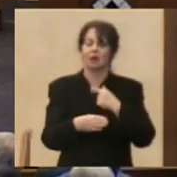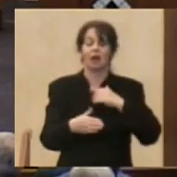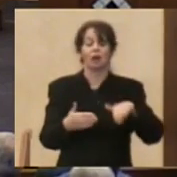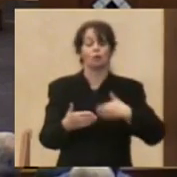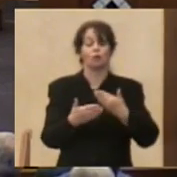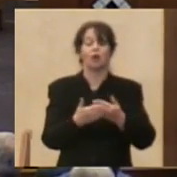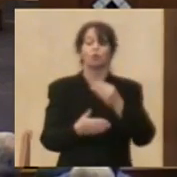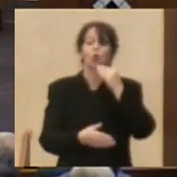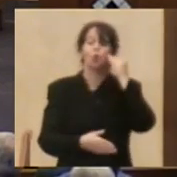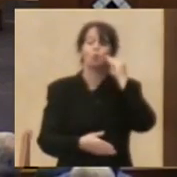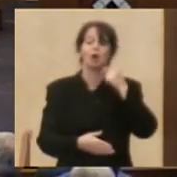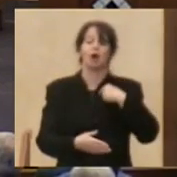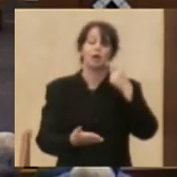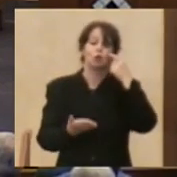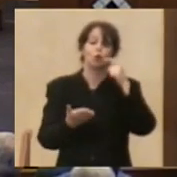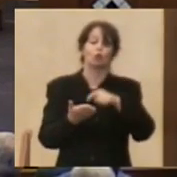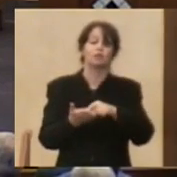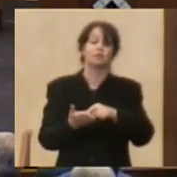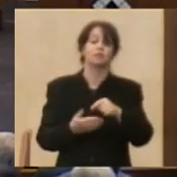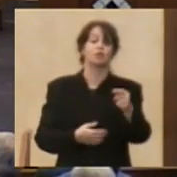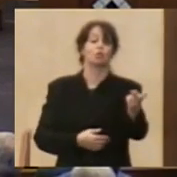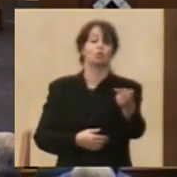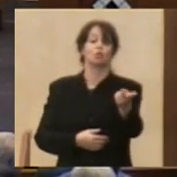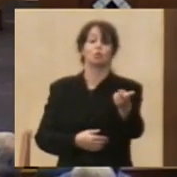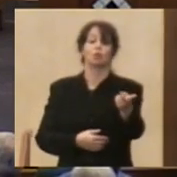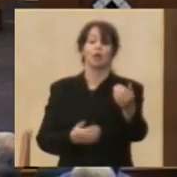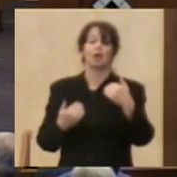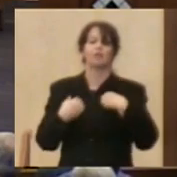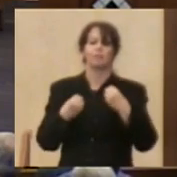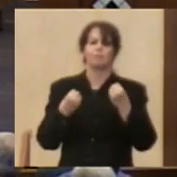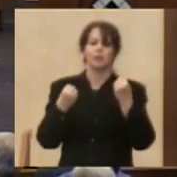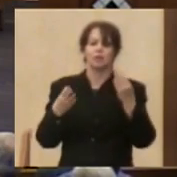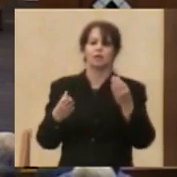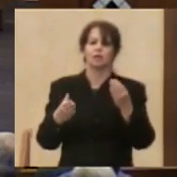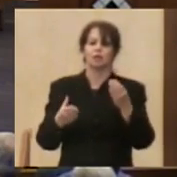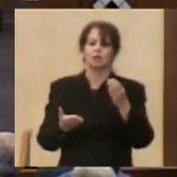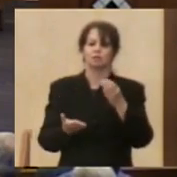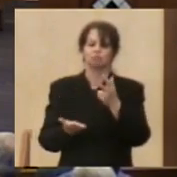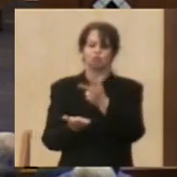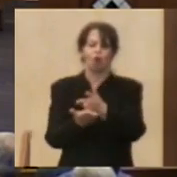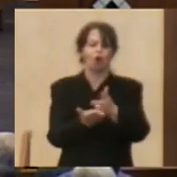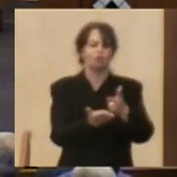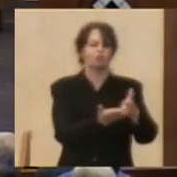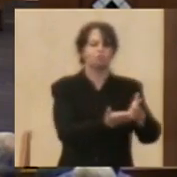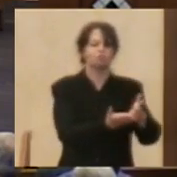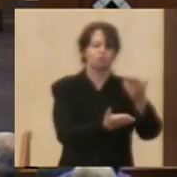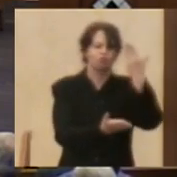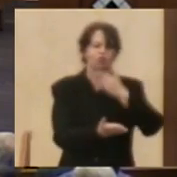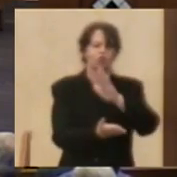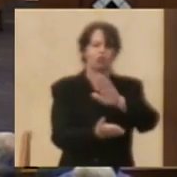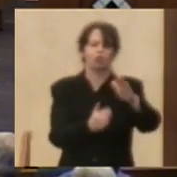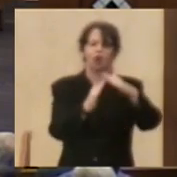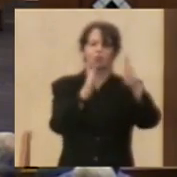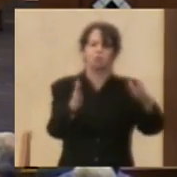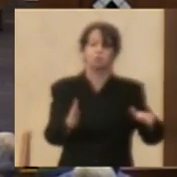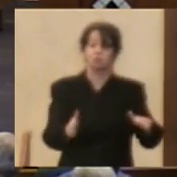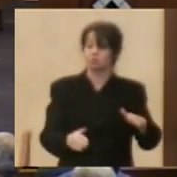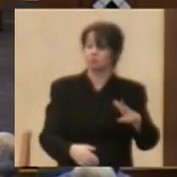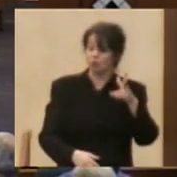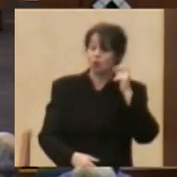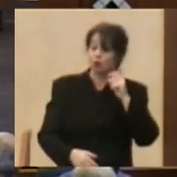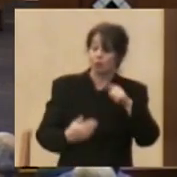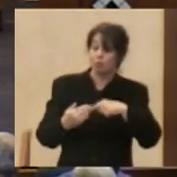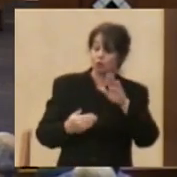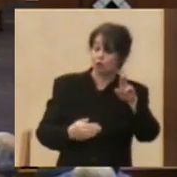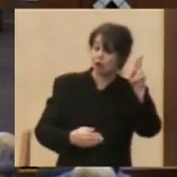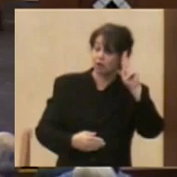noticed that Krista and Dan had a whole bunch of cars in front of their house. And, well, you heard about Krista's uncle? I know,